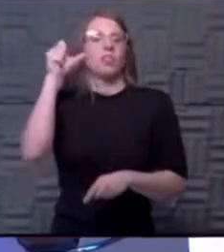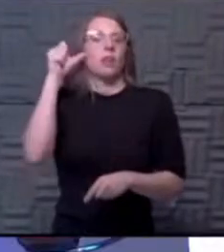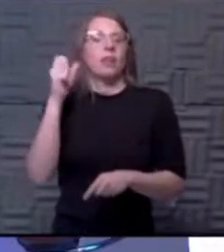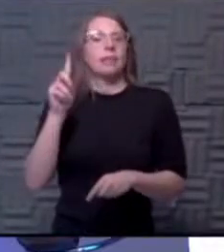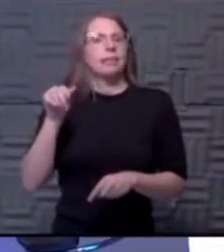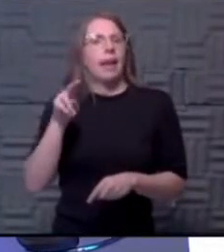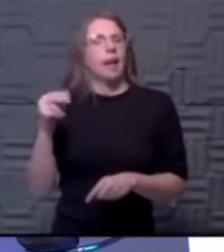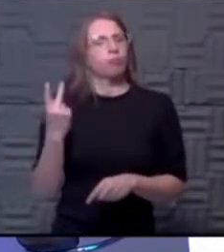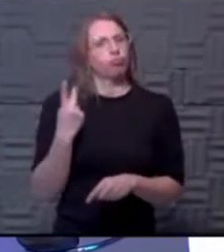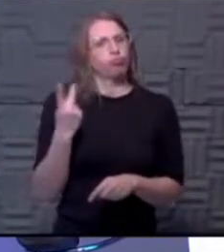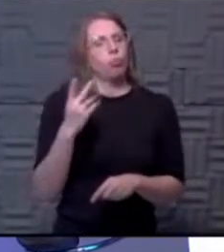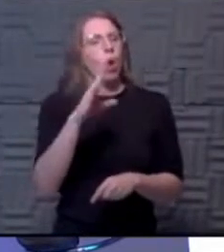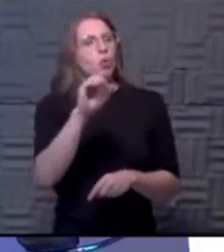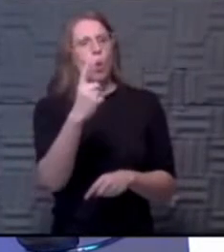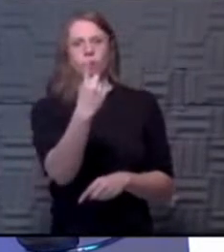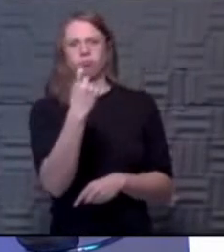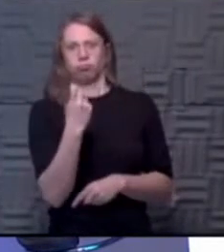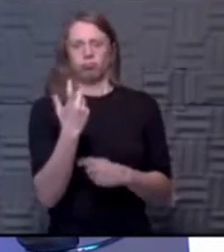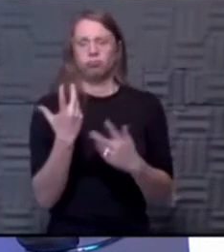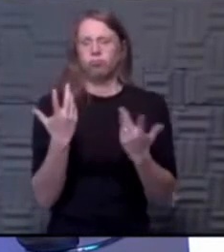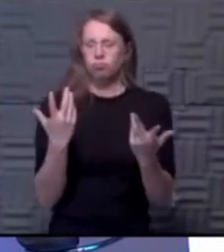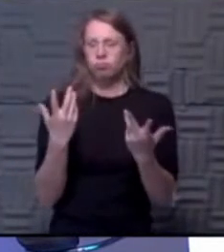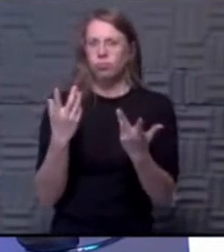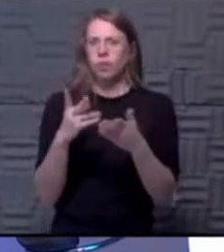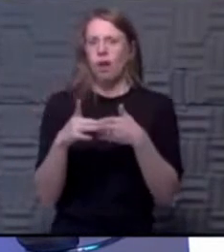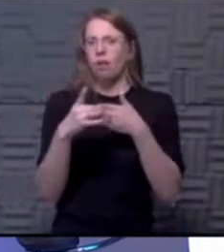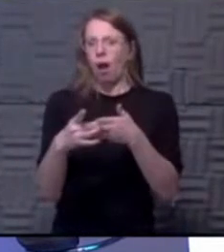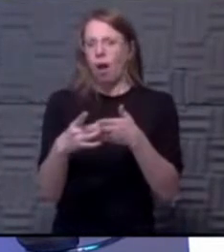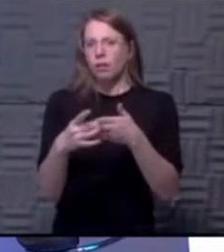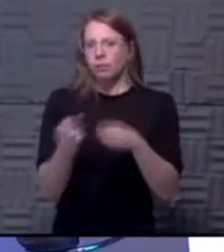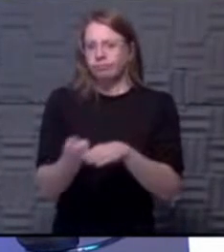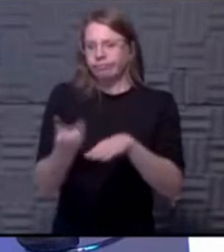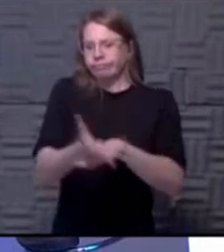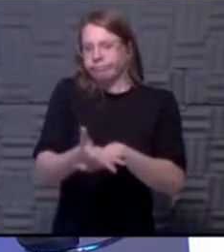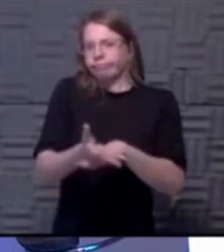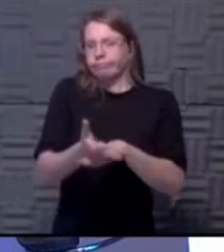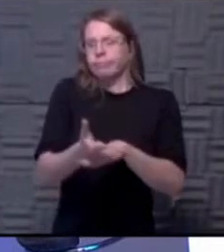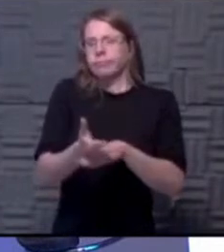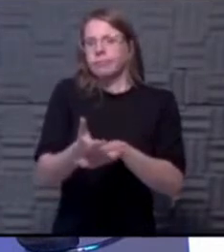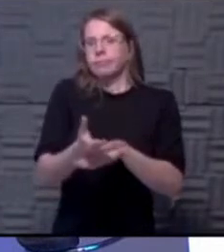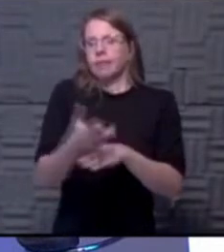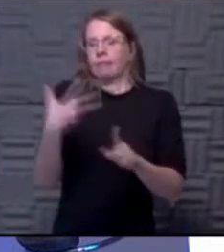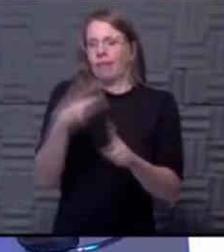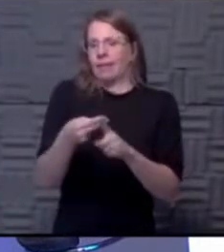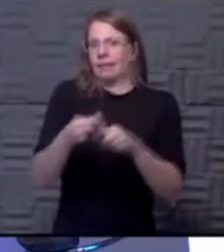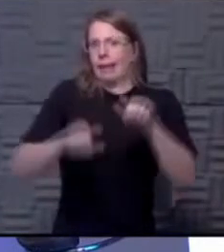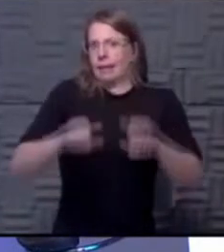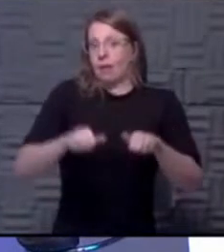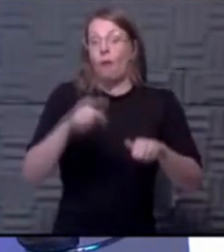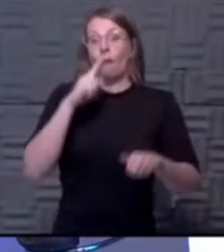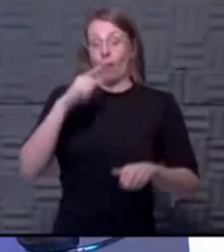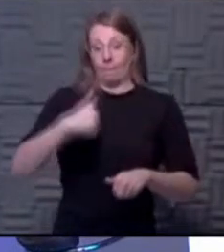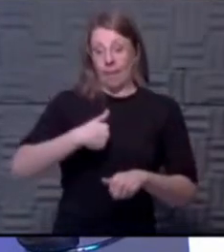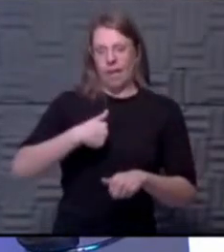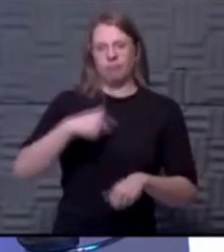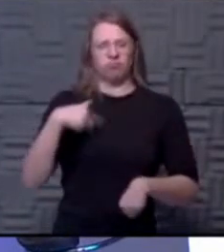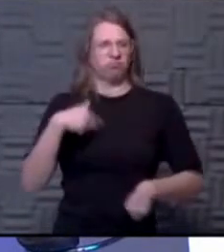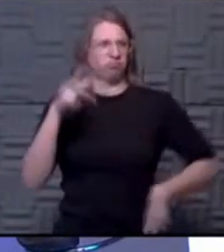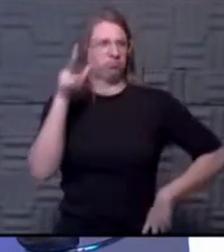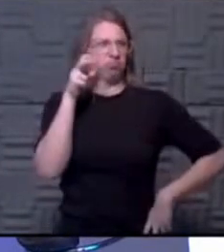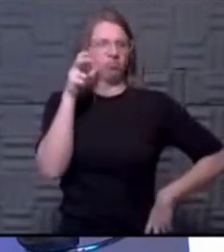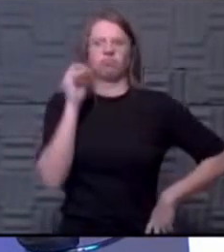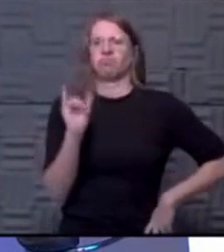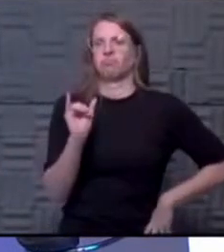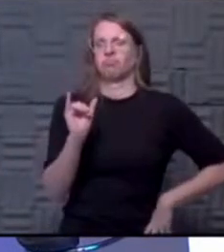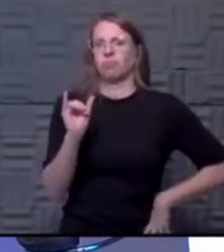think, Cody asked this question of, well, does that lead to vaccine hesitance? Mm-hmm. And for me, as I listen to this, this is